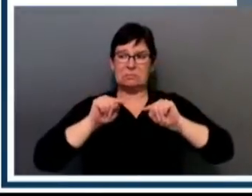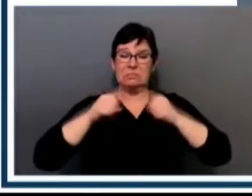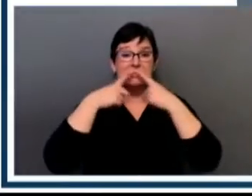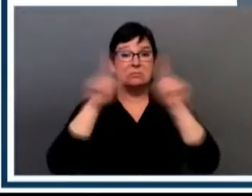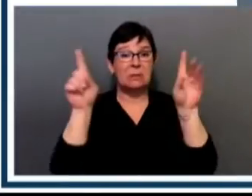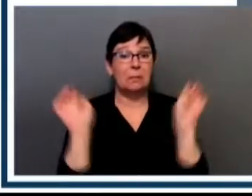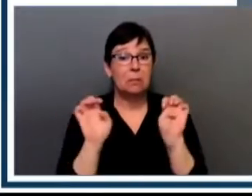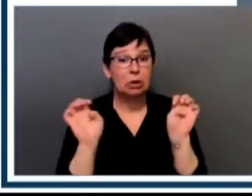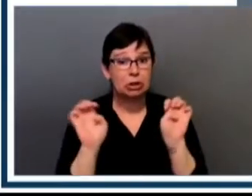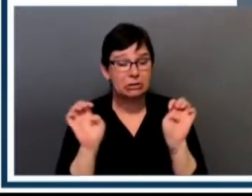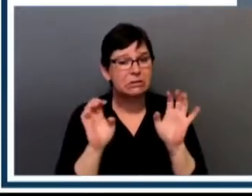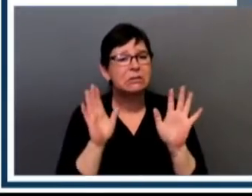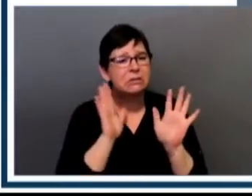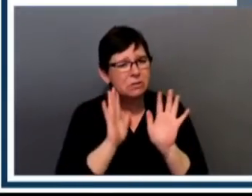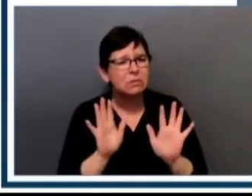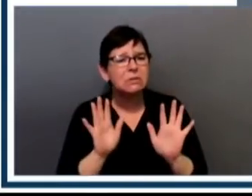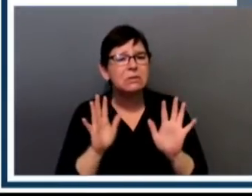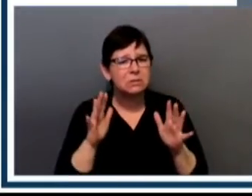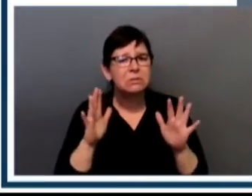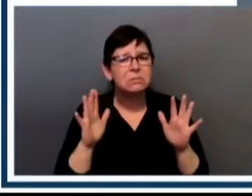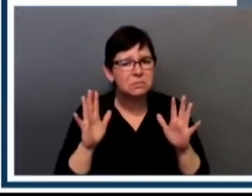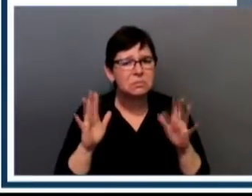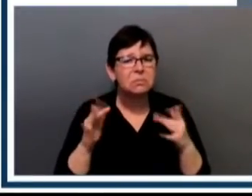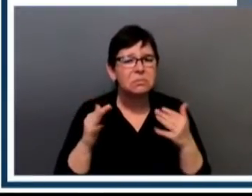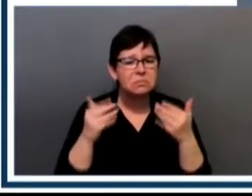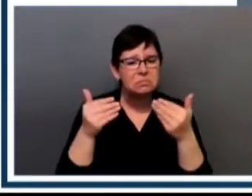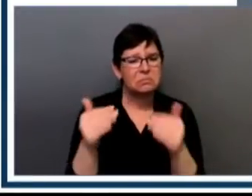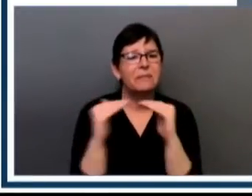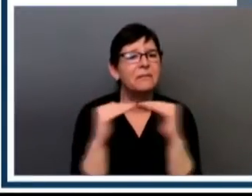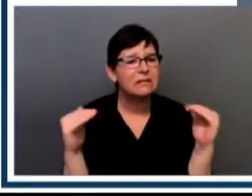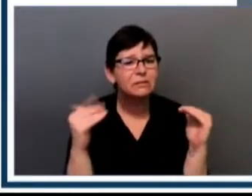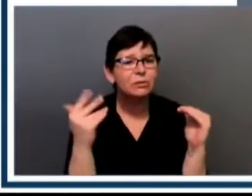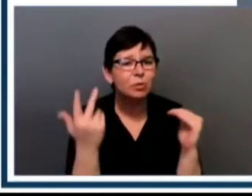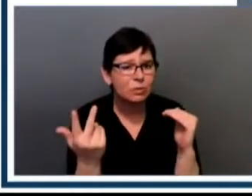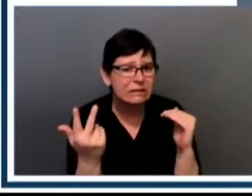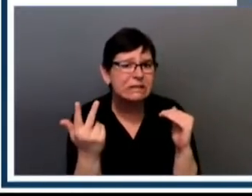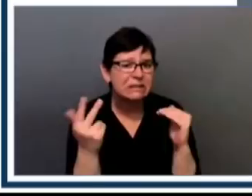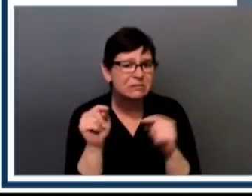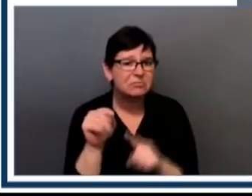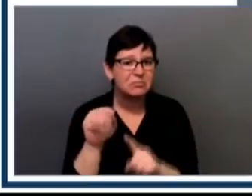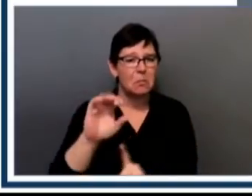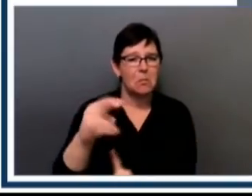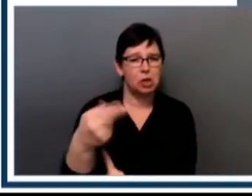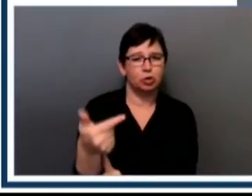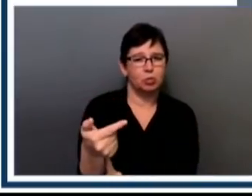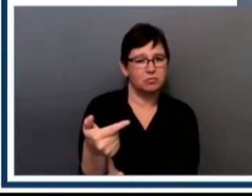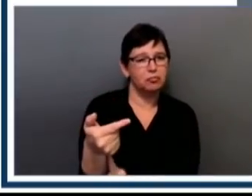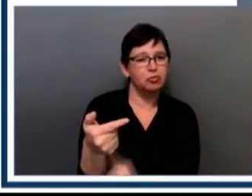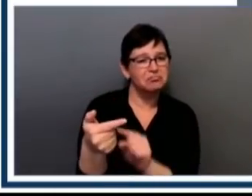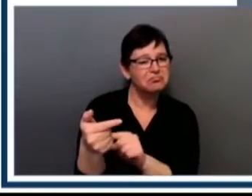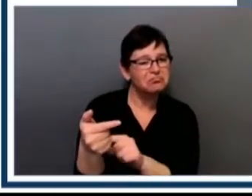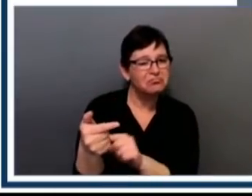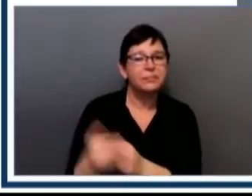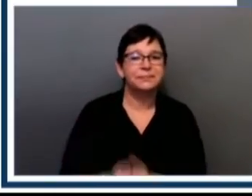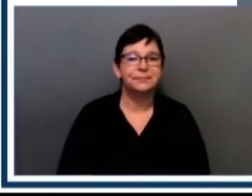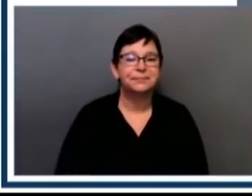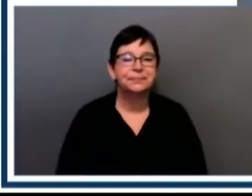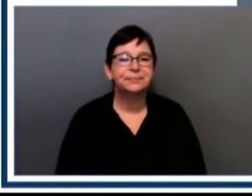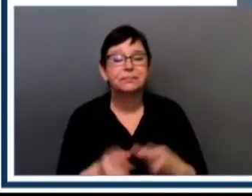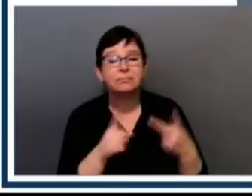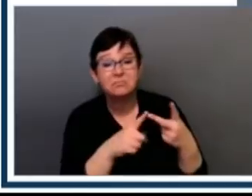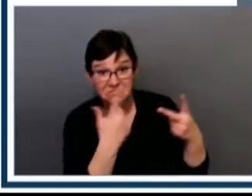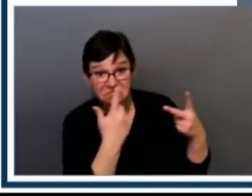with your follow-up, Paul. And you've heard Dr. Strang talk about the need for more surge capacity in our hospitals. How will